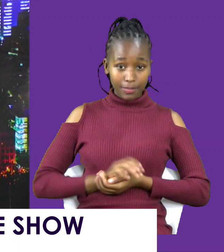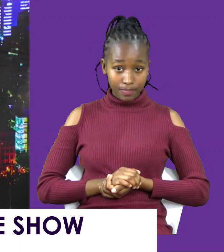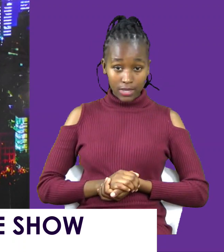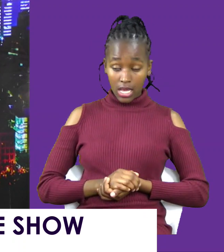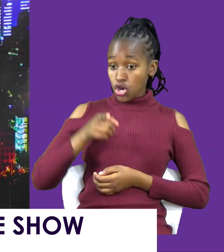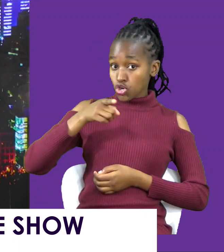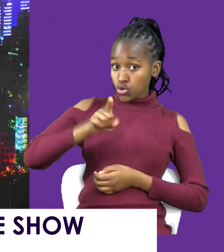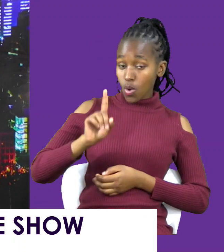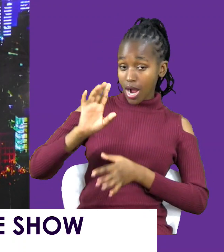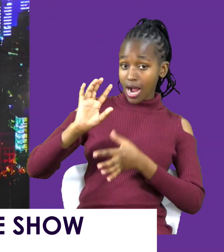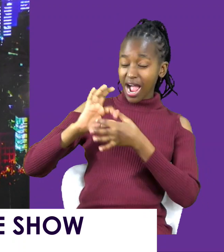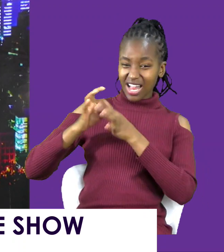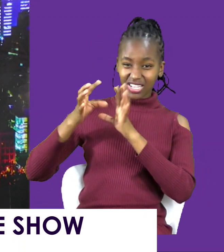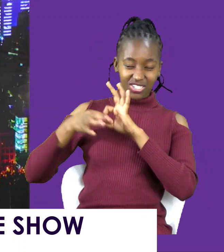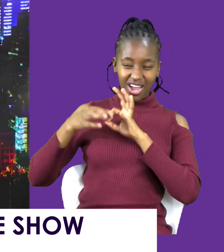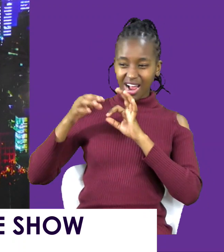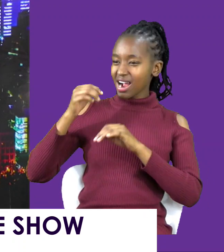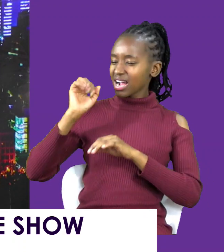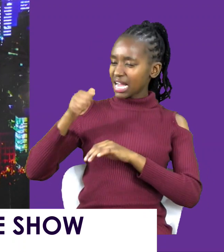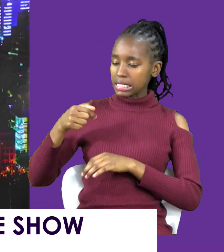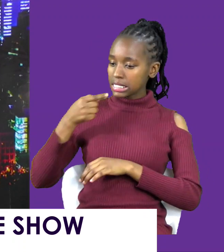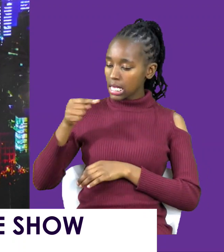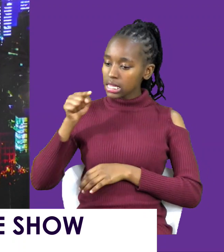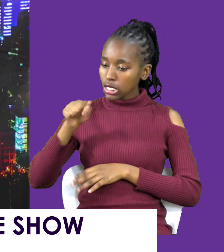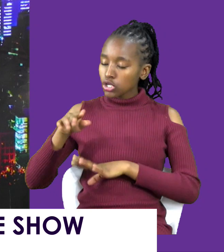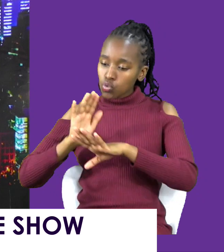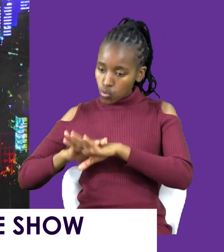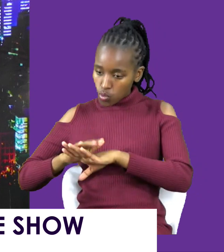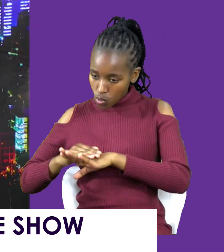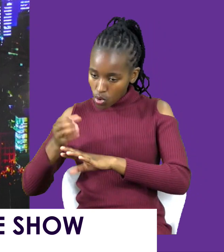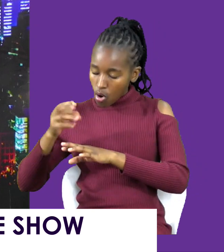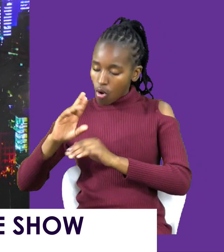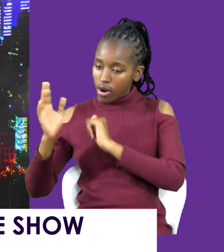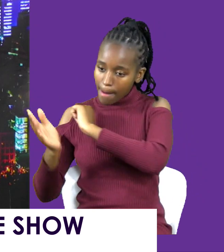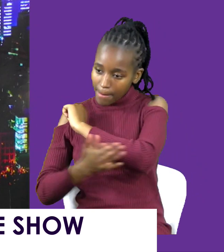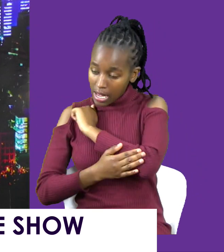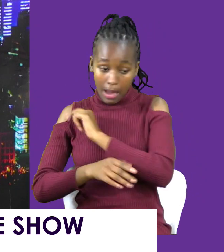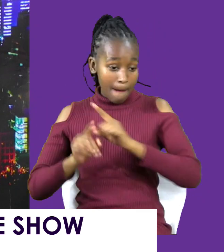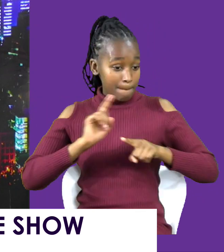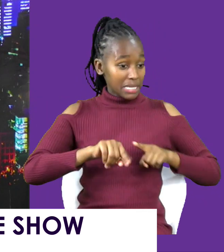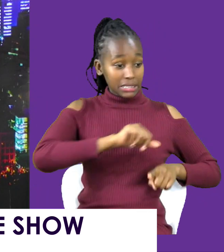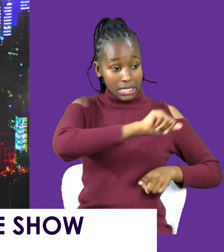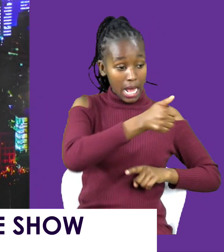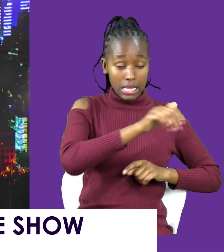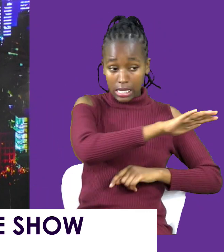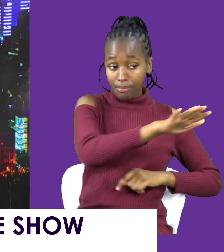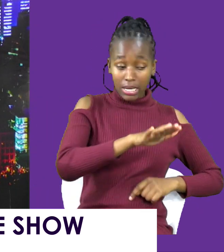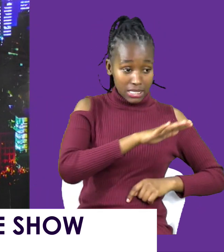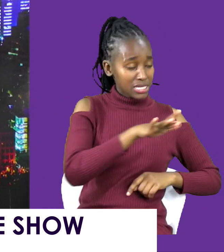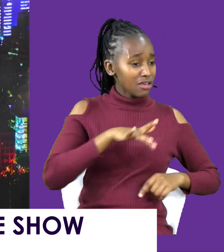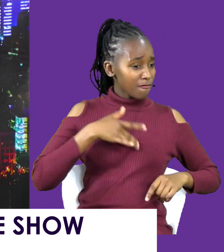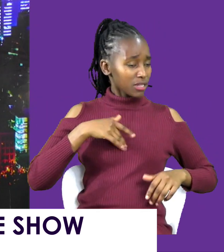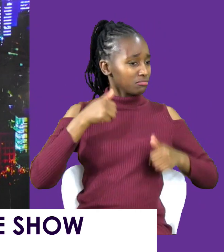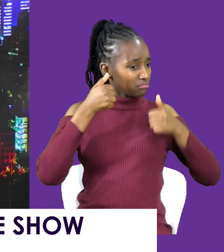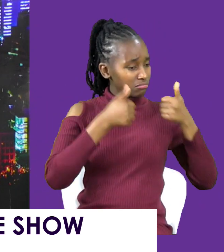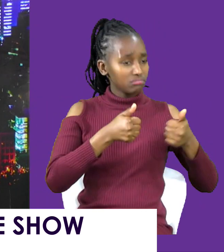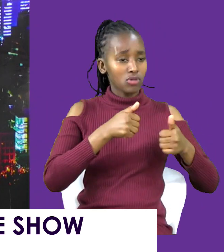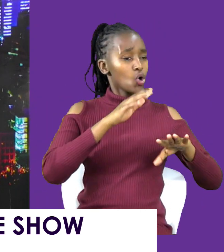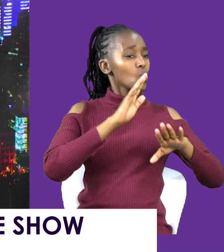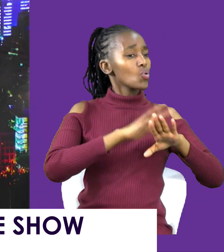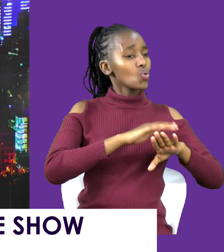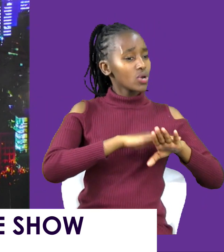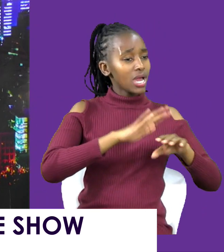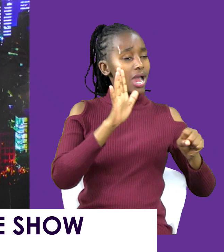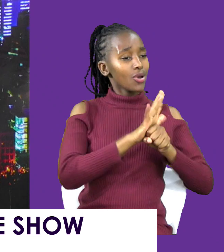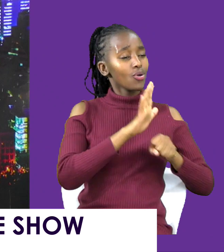a weed in your country, in some nations, it is wonderful stew mixed with rabbit meat. Yeah, cooked